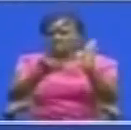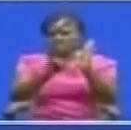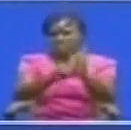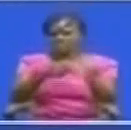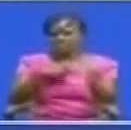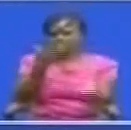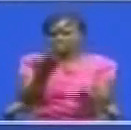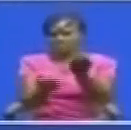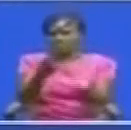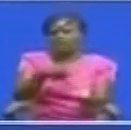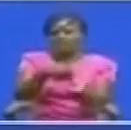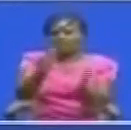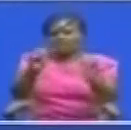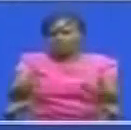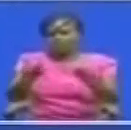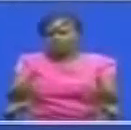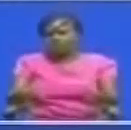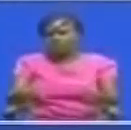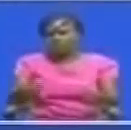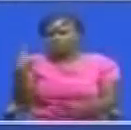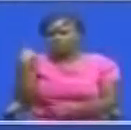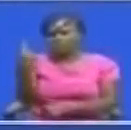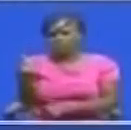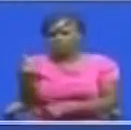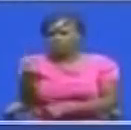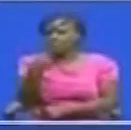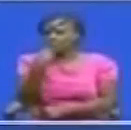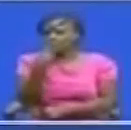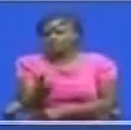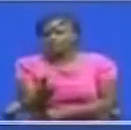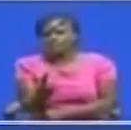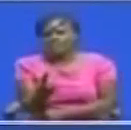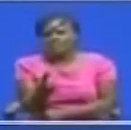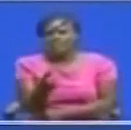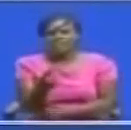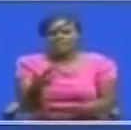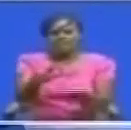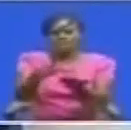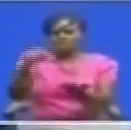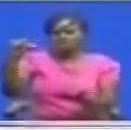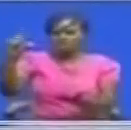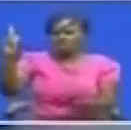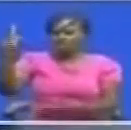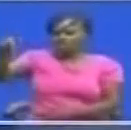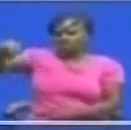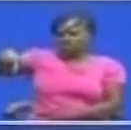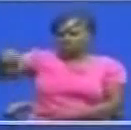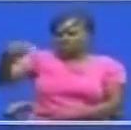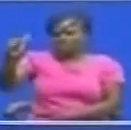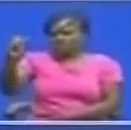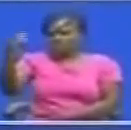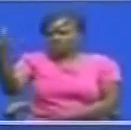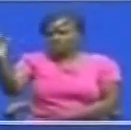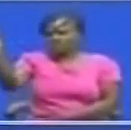used to measure whether debt is sustainable or not. One of them is just the one you've mentioned, that is debt out of the GDP ratio, which is about 50%